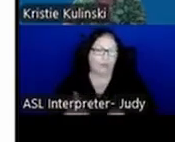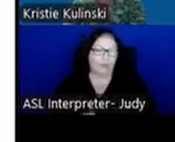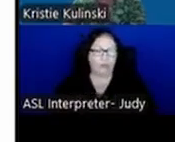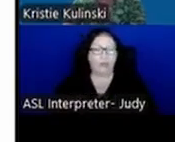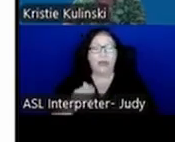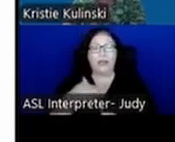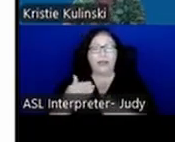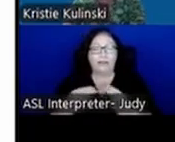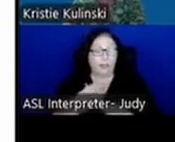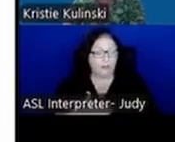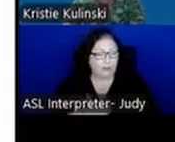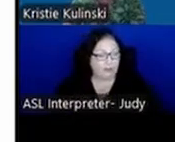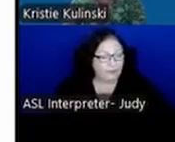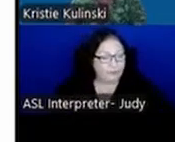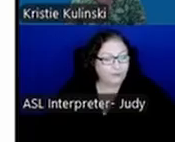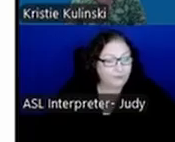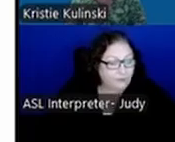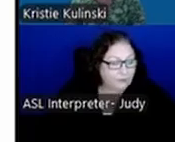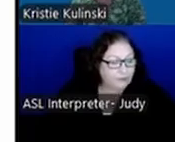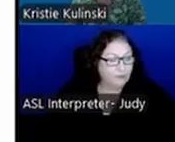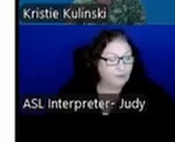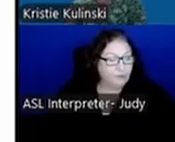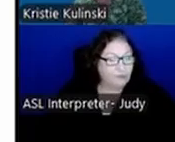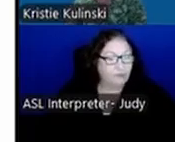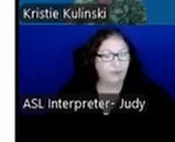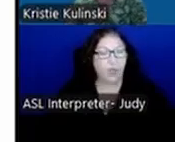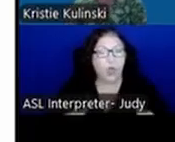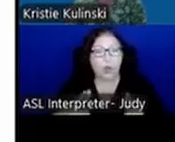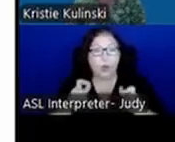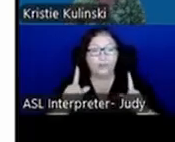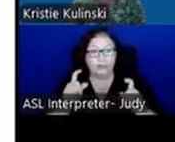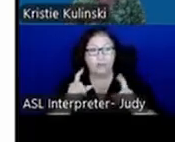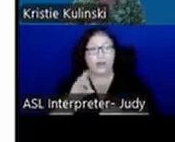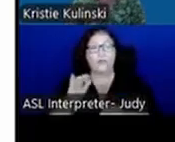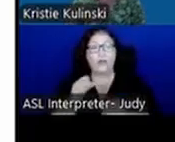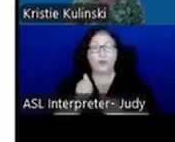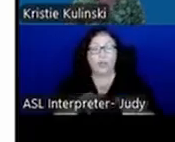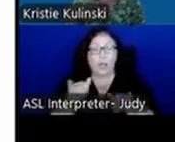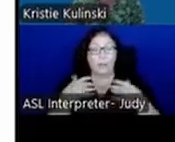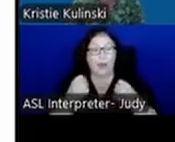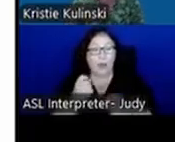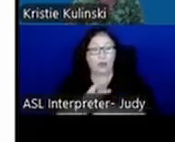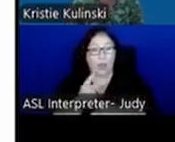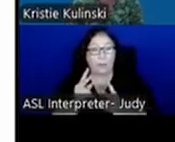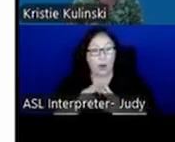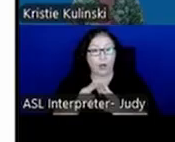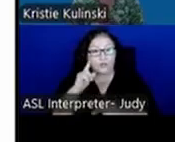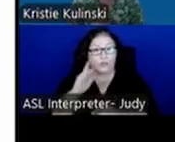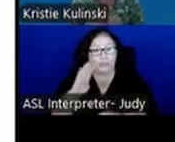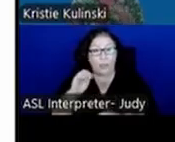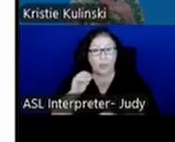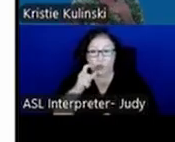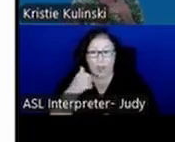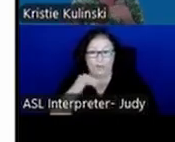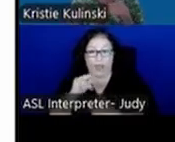please. And a quick snapshot of the most common healthcare partners for CBOs that have these contracts.